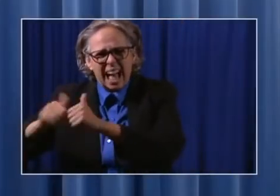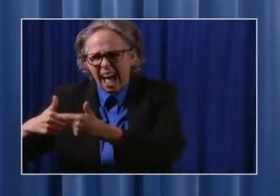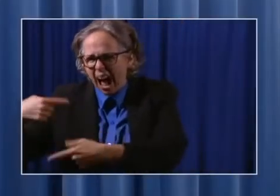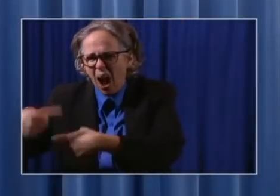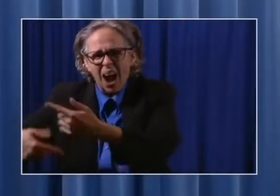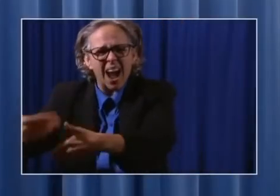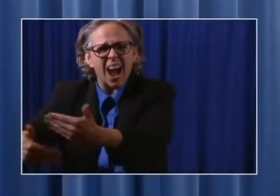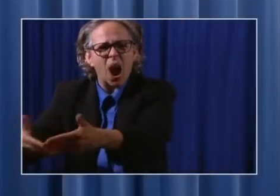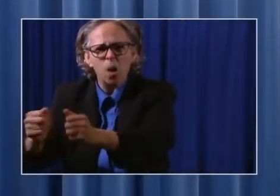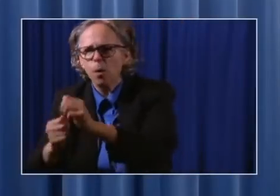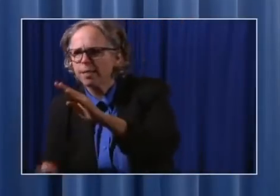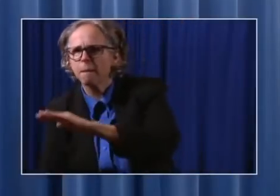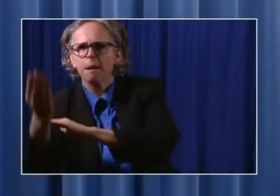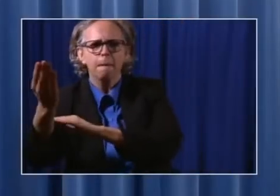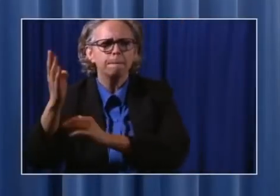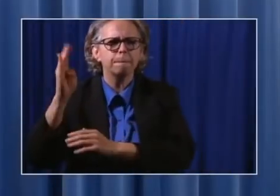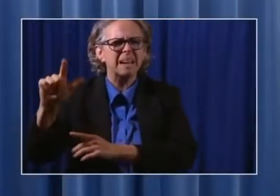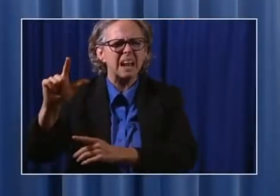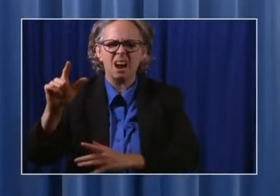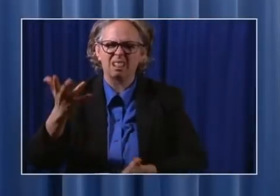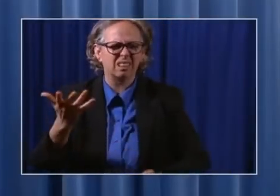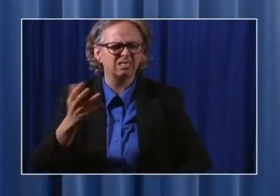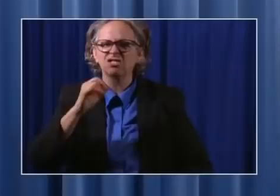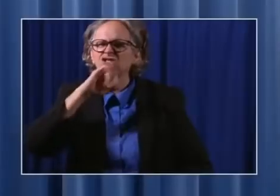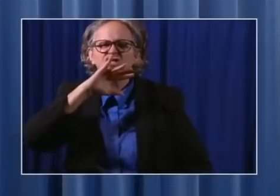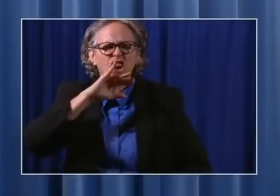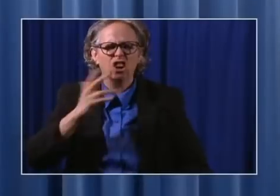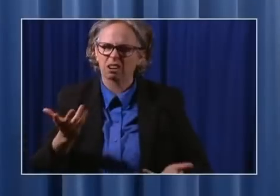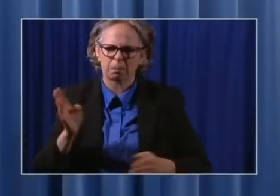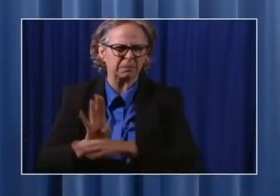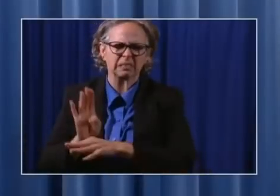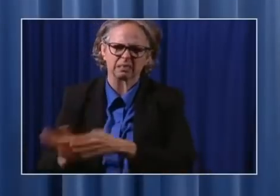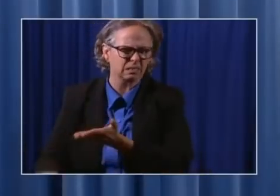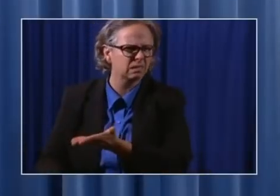stinks. It's terrible. It's not acceptable.